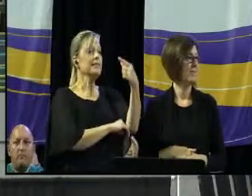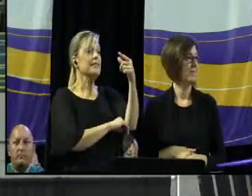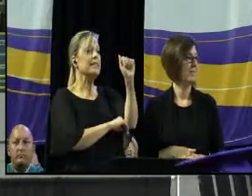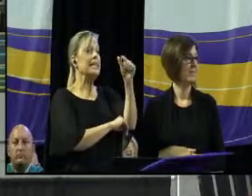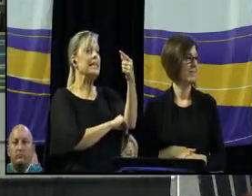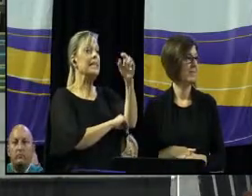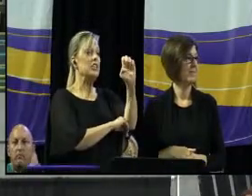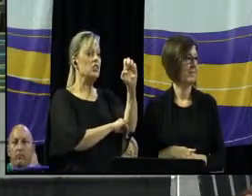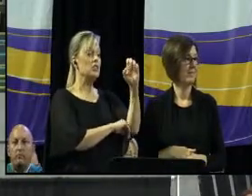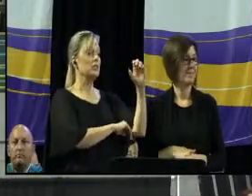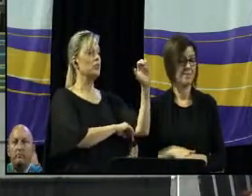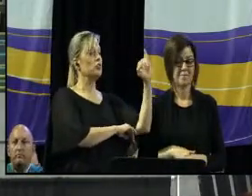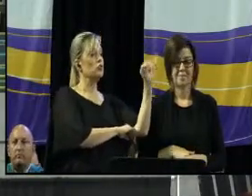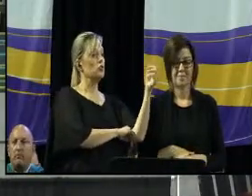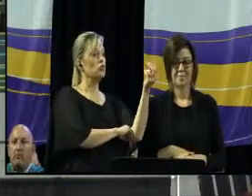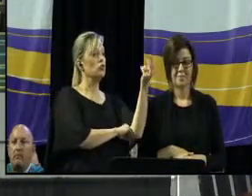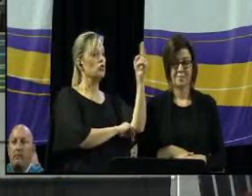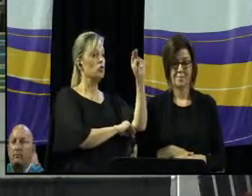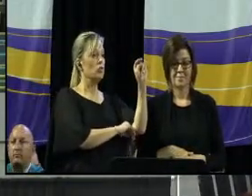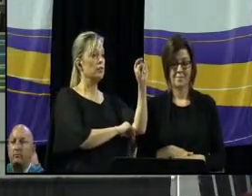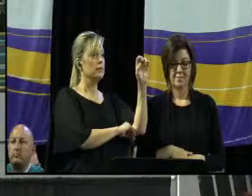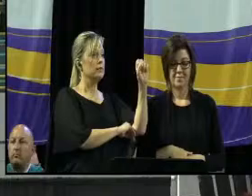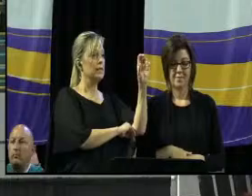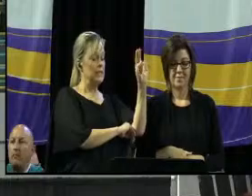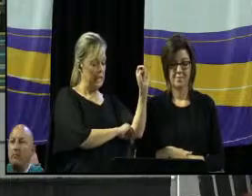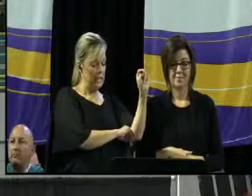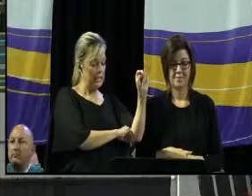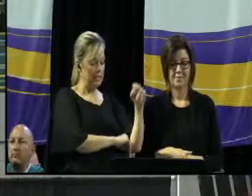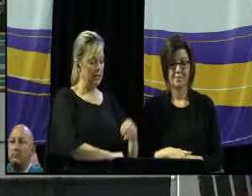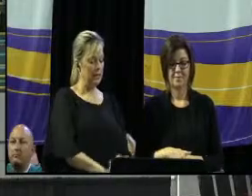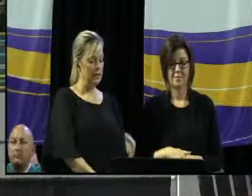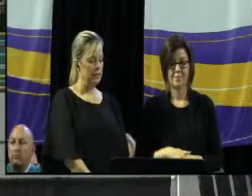Gage Antonio Johnson.